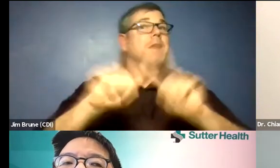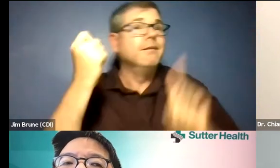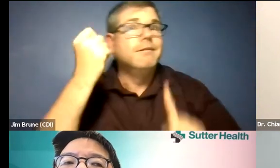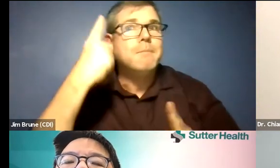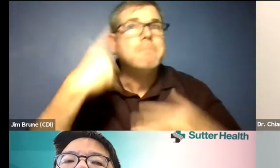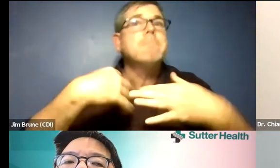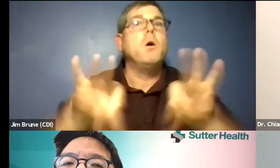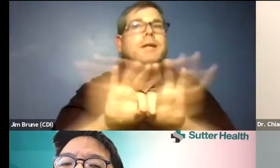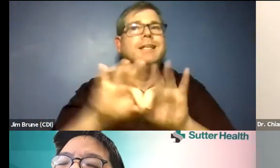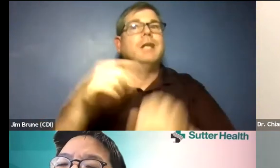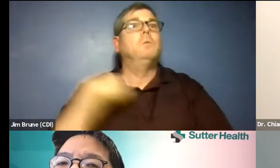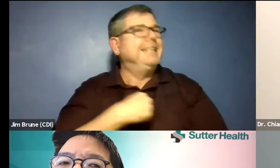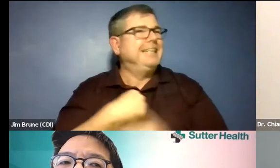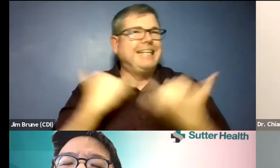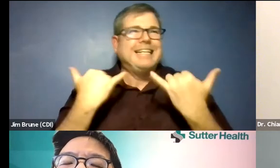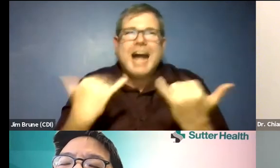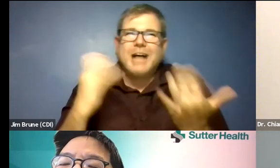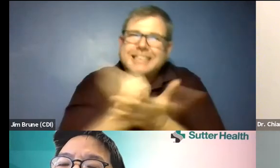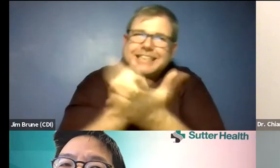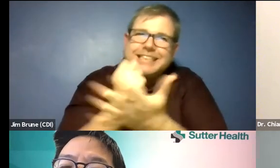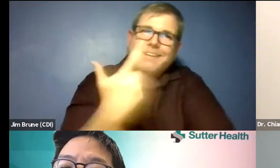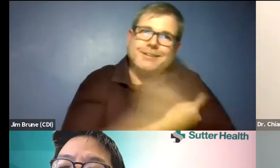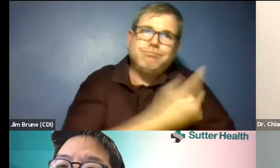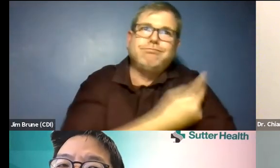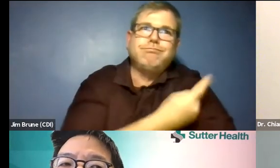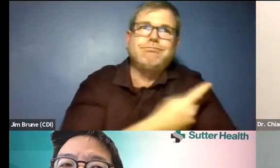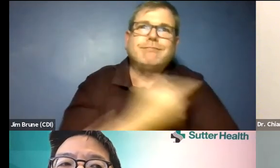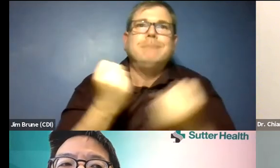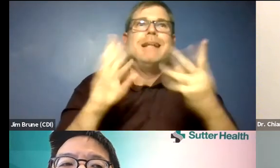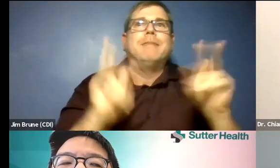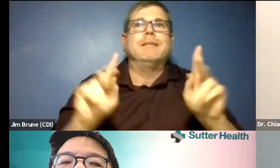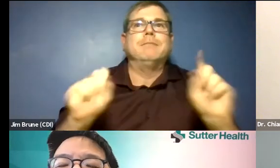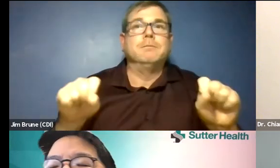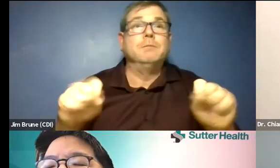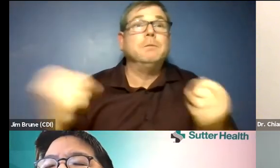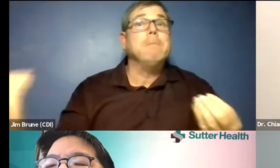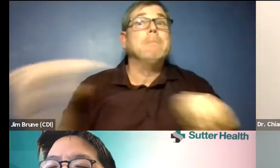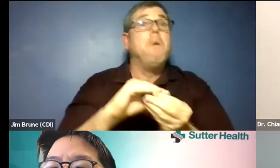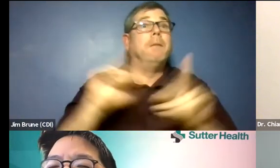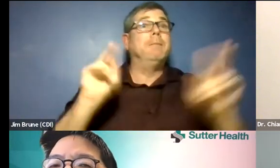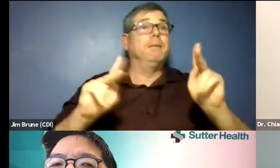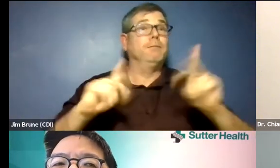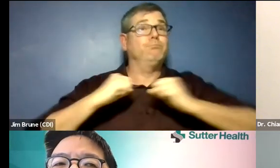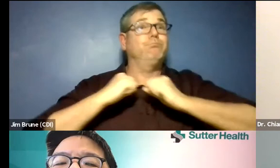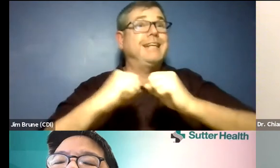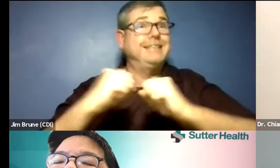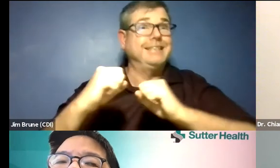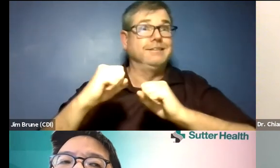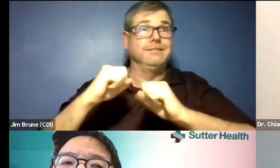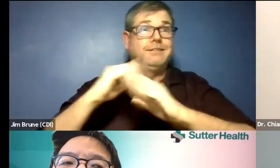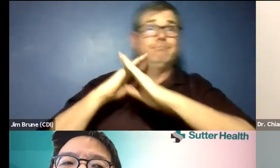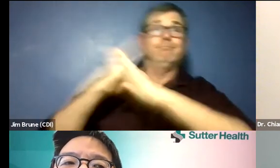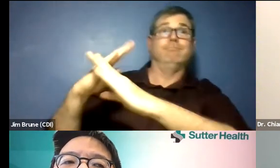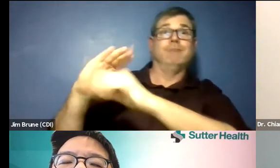because the more of the people are protected against COVID, the less chance of this virus continue